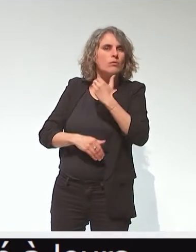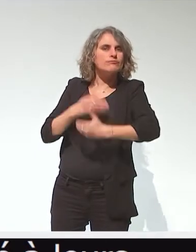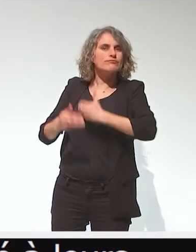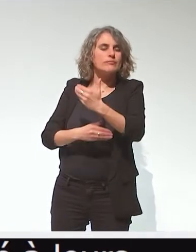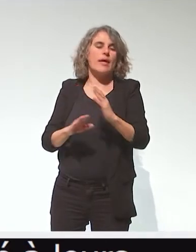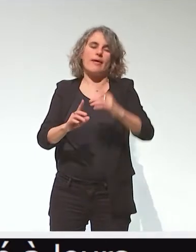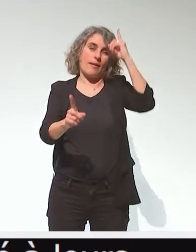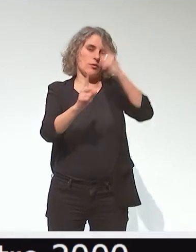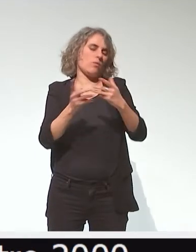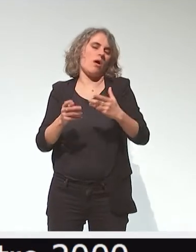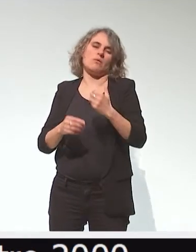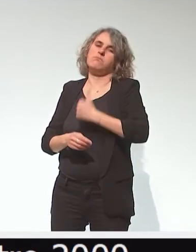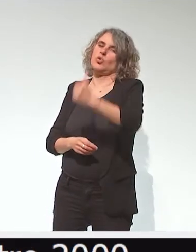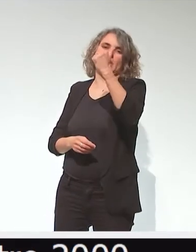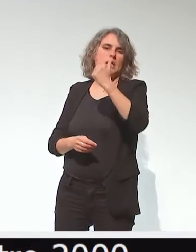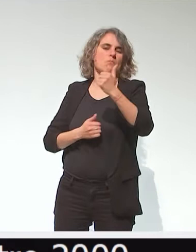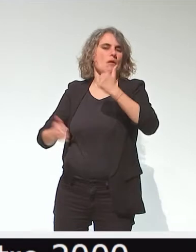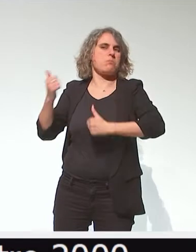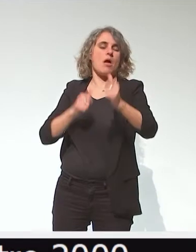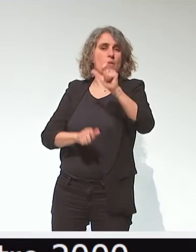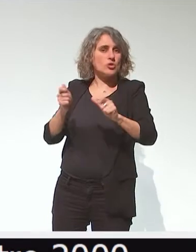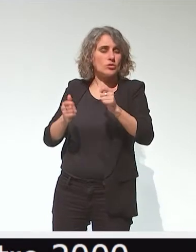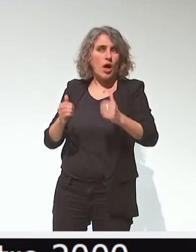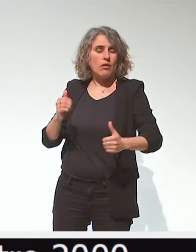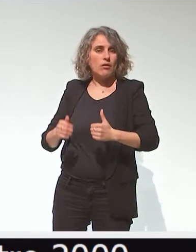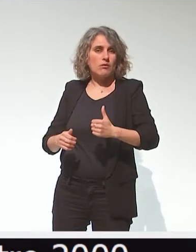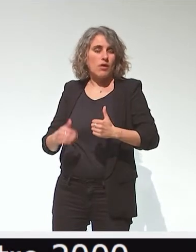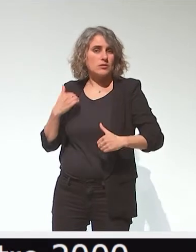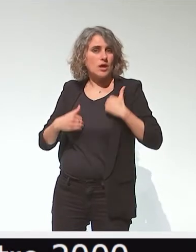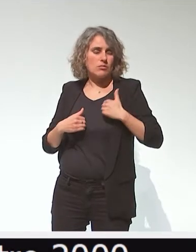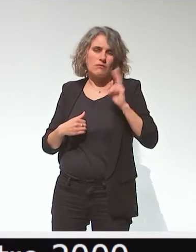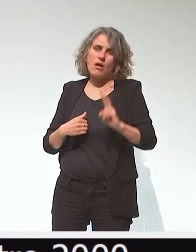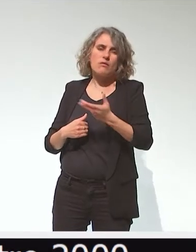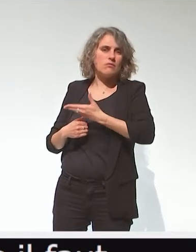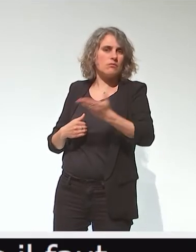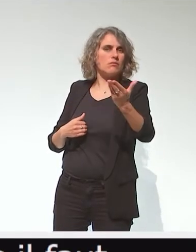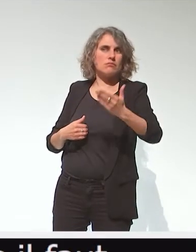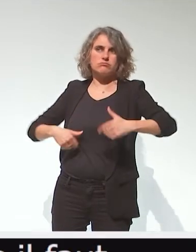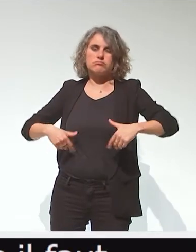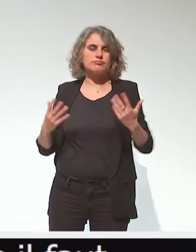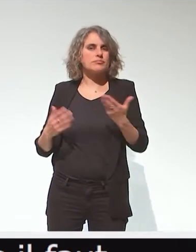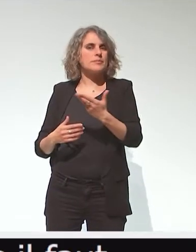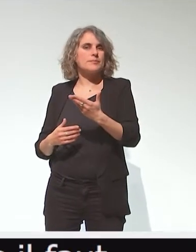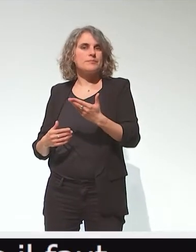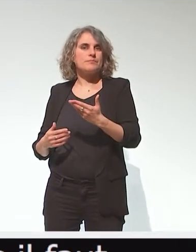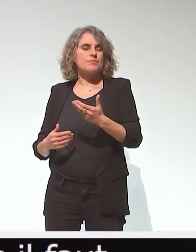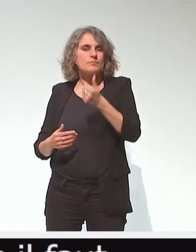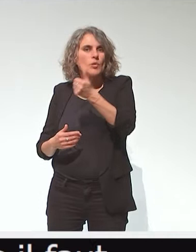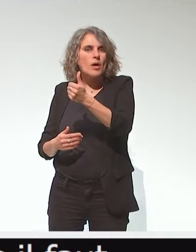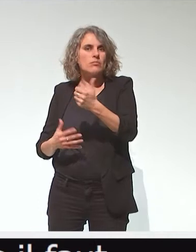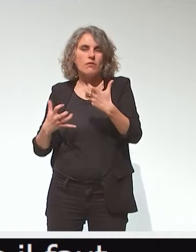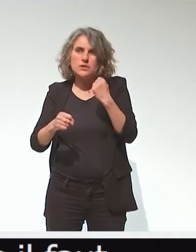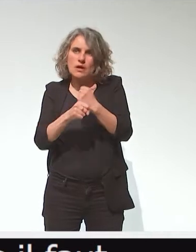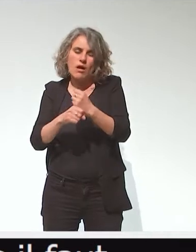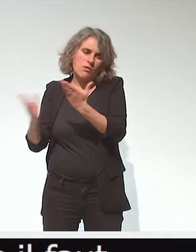around and participate in the labor market as they wish. I think I stop here, and